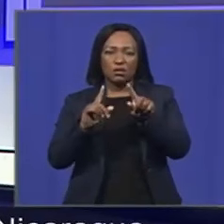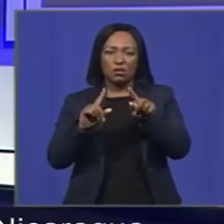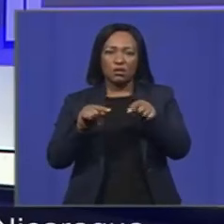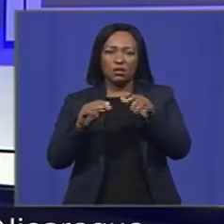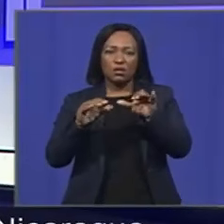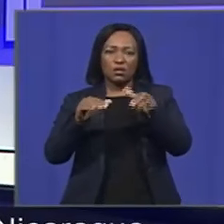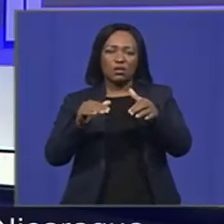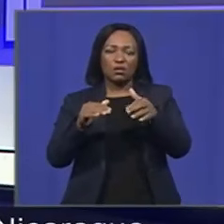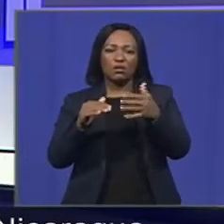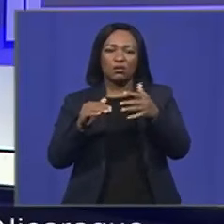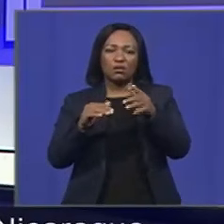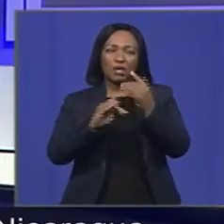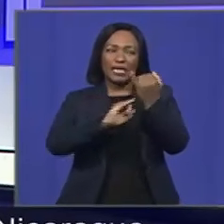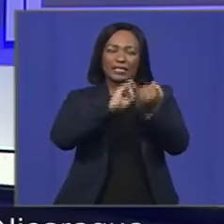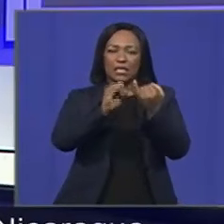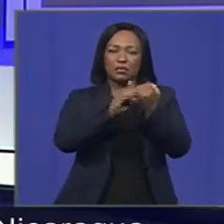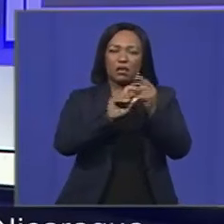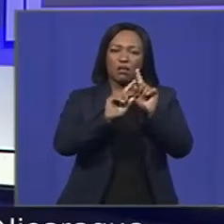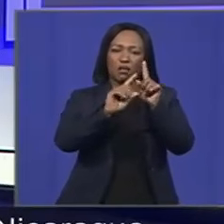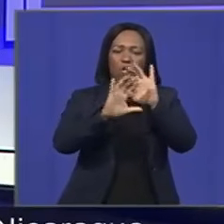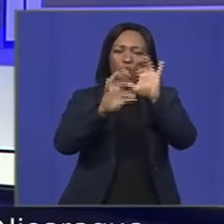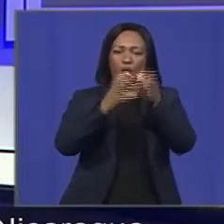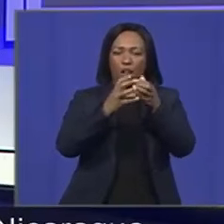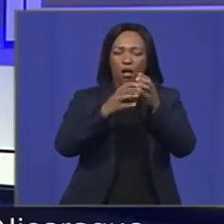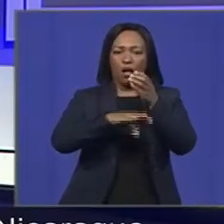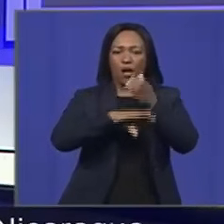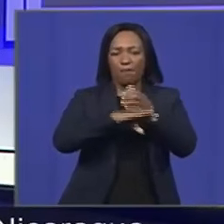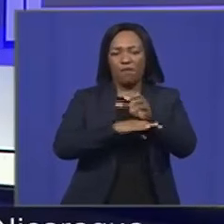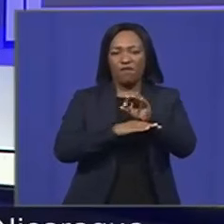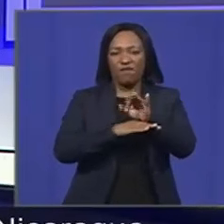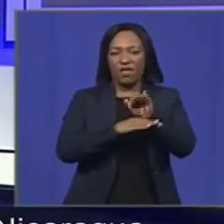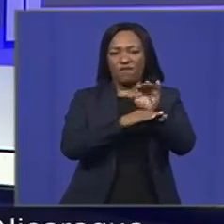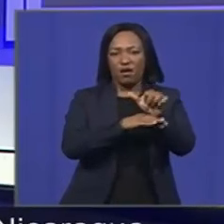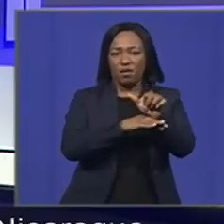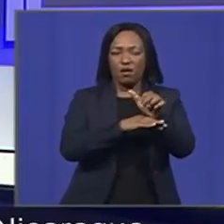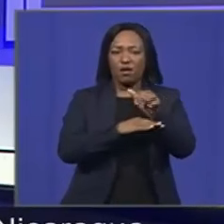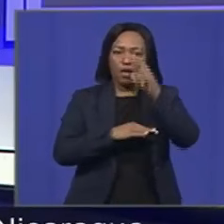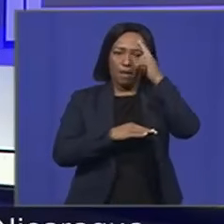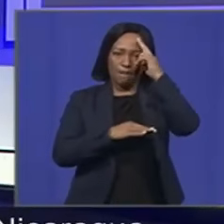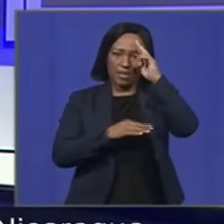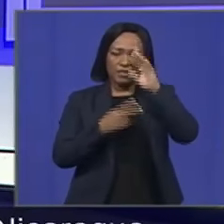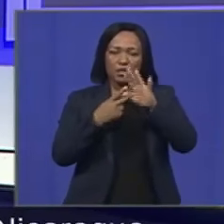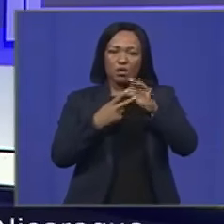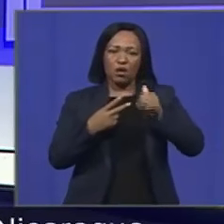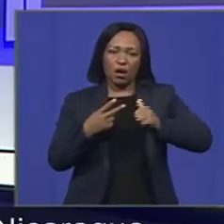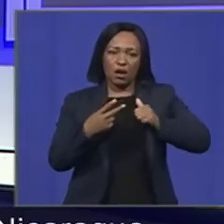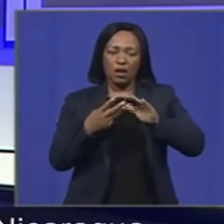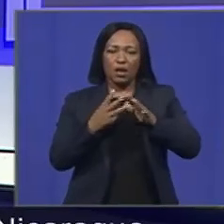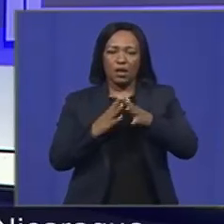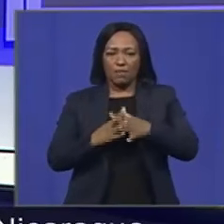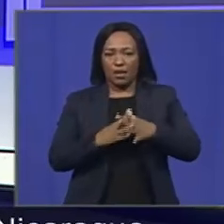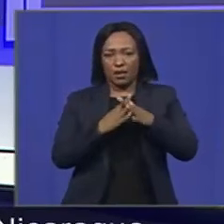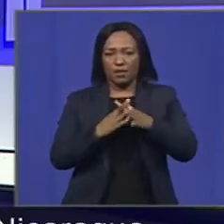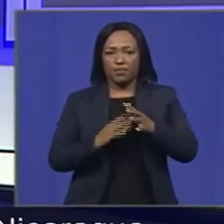kwa moseja go tsenela sejana sa lefatshe sa FIFA se se tshwarelwang kwa Mexico, Canada ga mmogo le